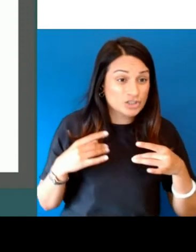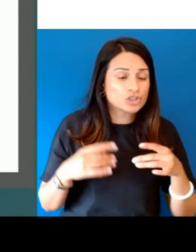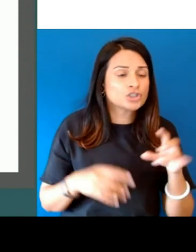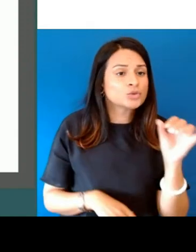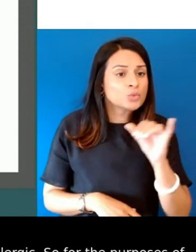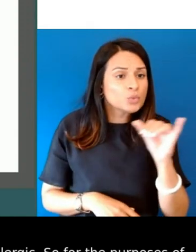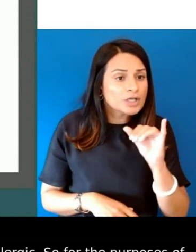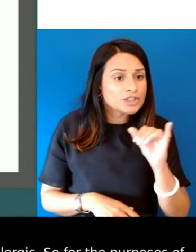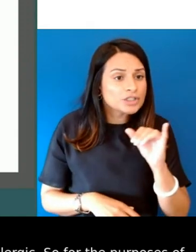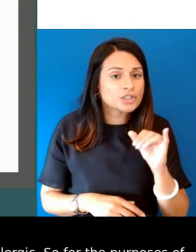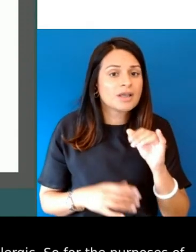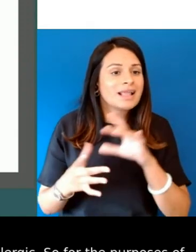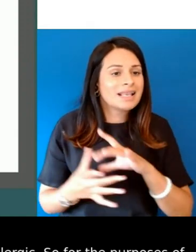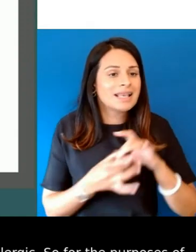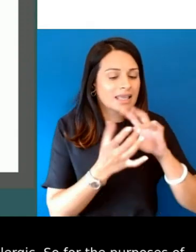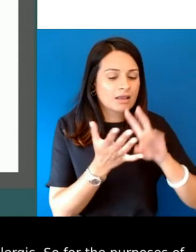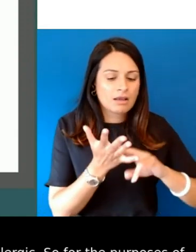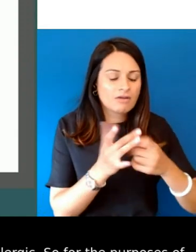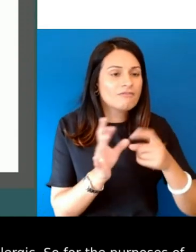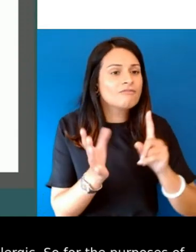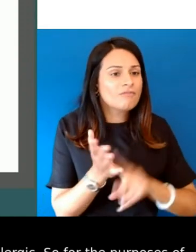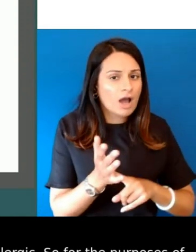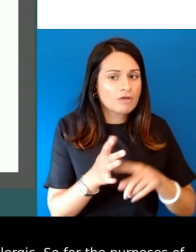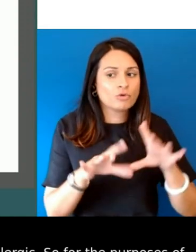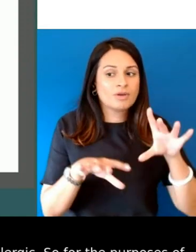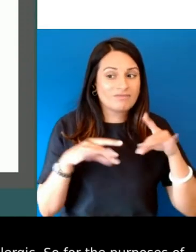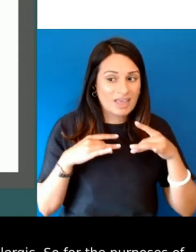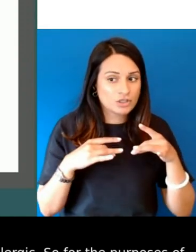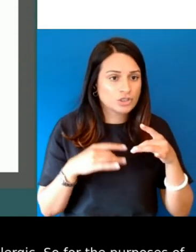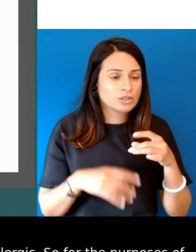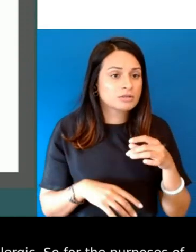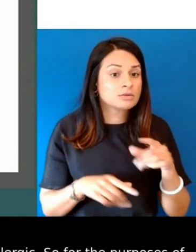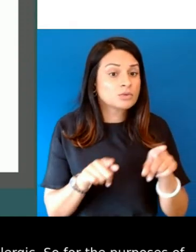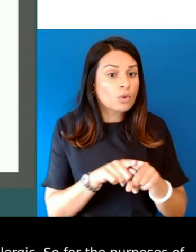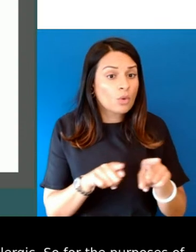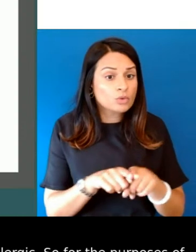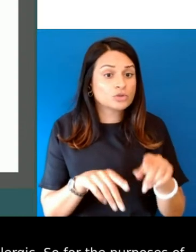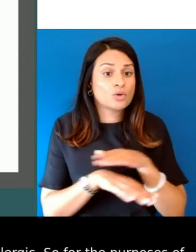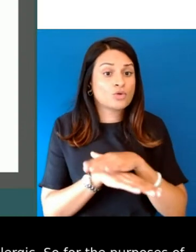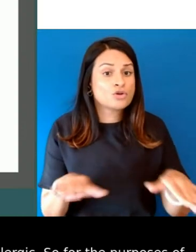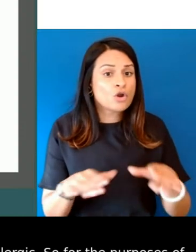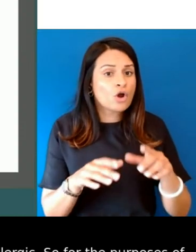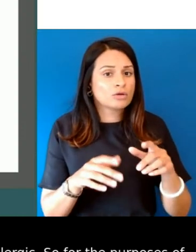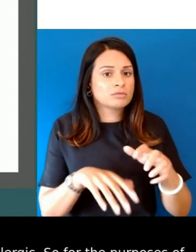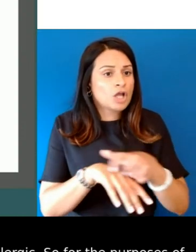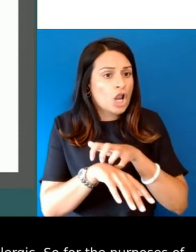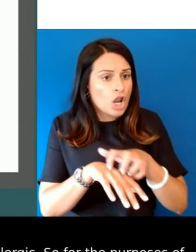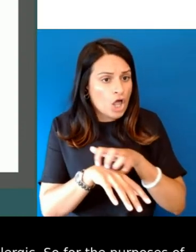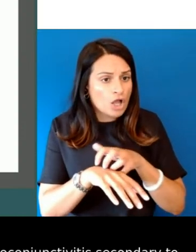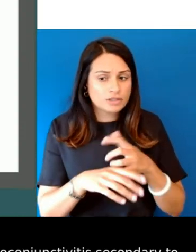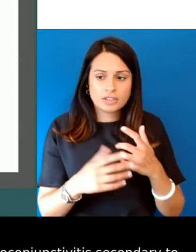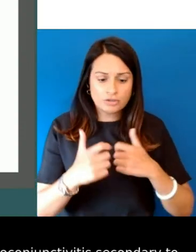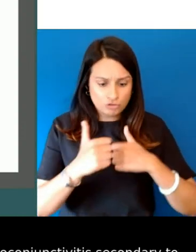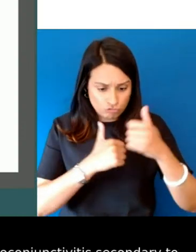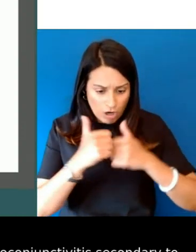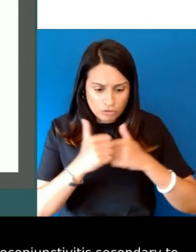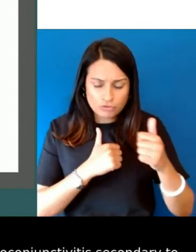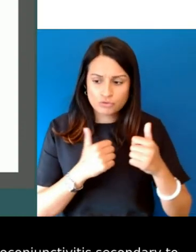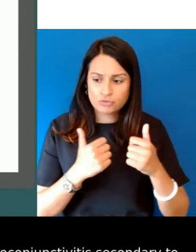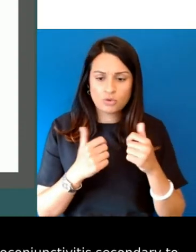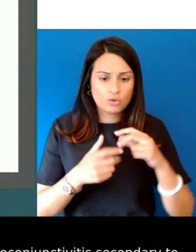viral infection and also there can be non-allergic rhinitis which can be structural neurogenic hormonal drug